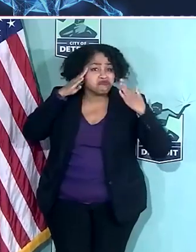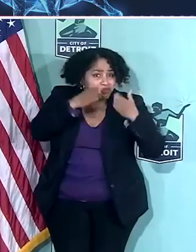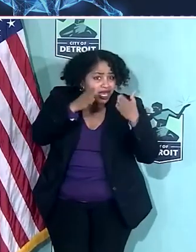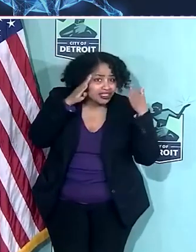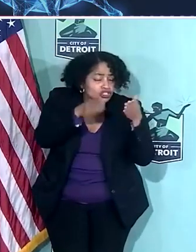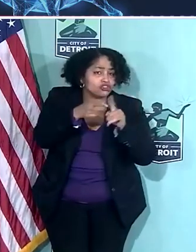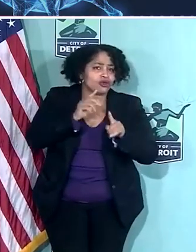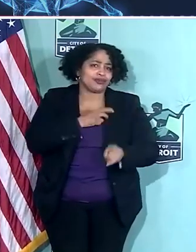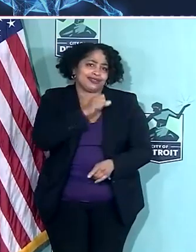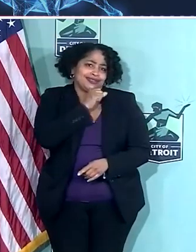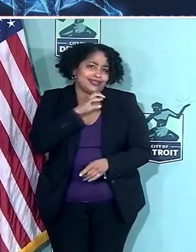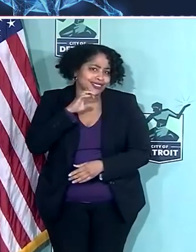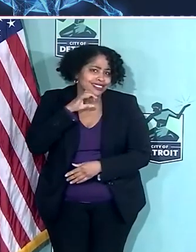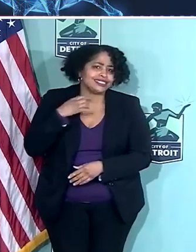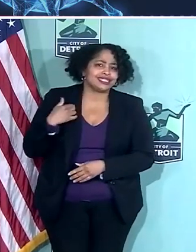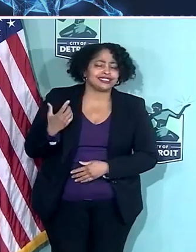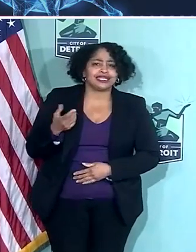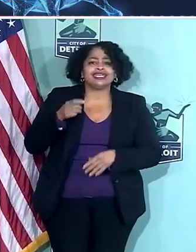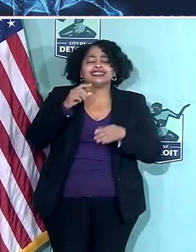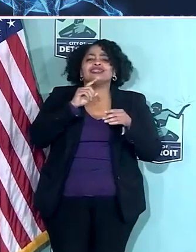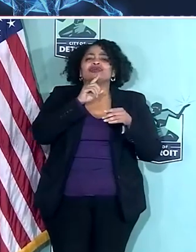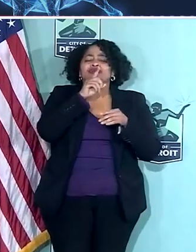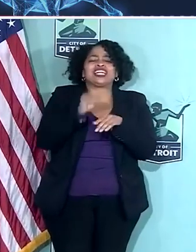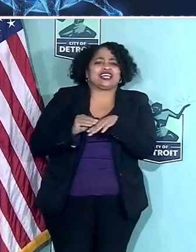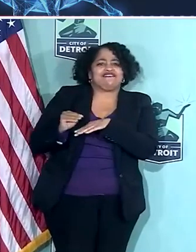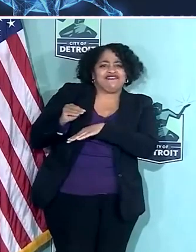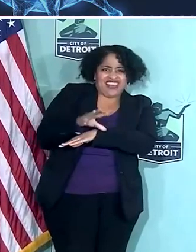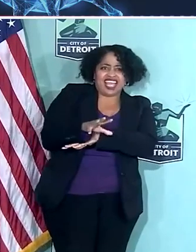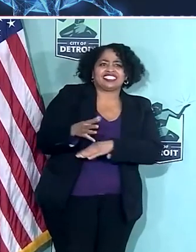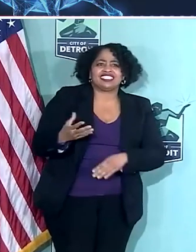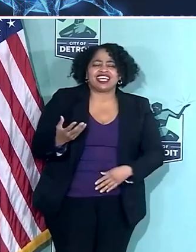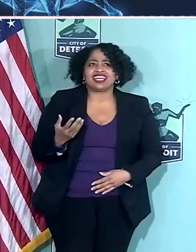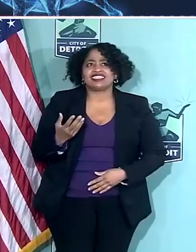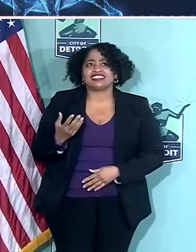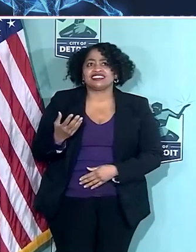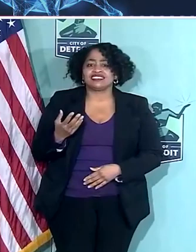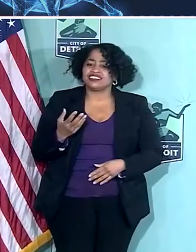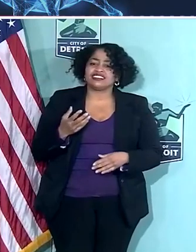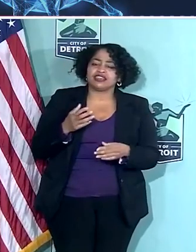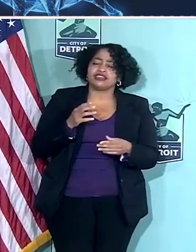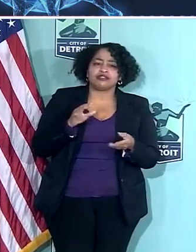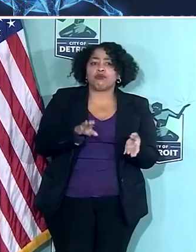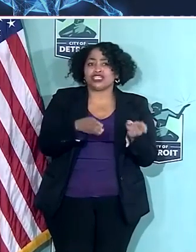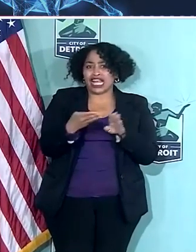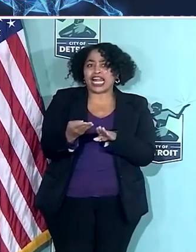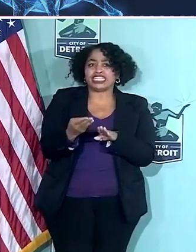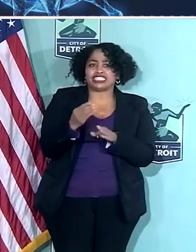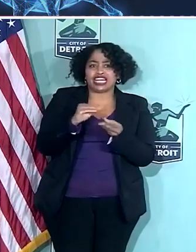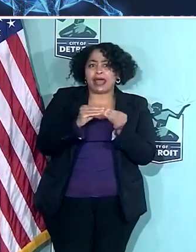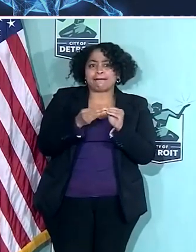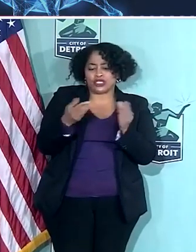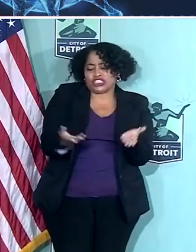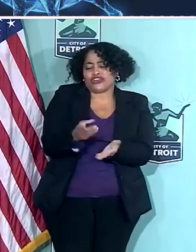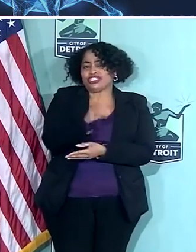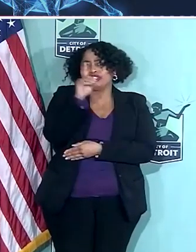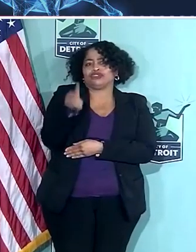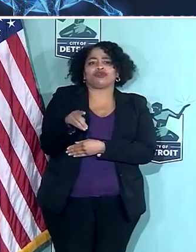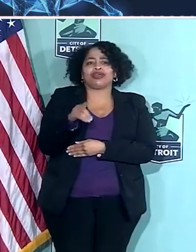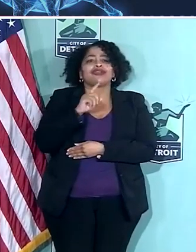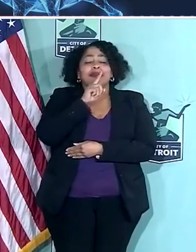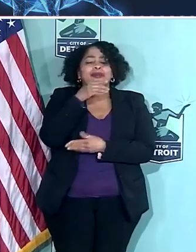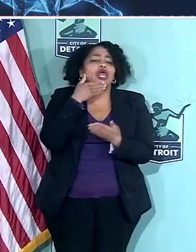seniors, it is affecting the fatality rate in this city in a remarkable